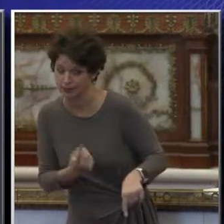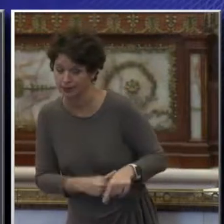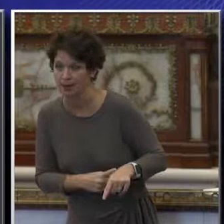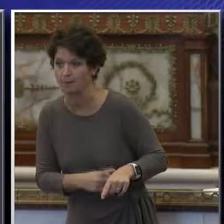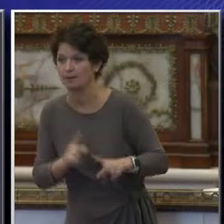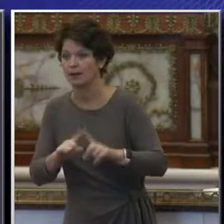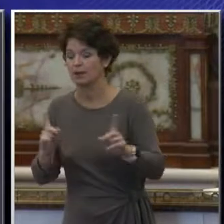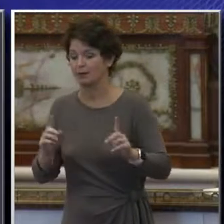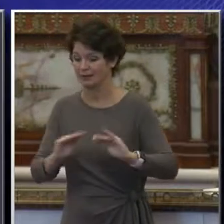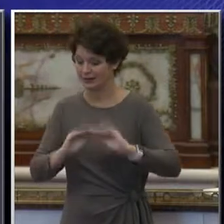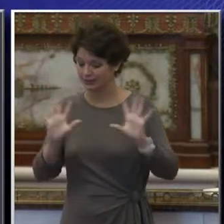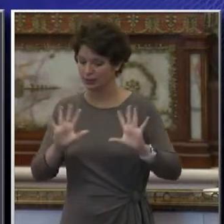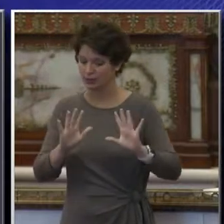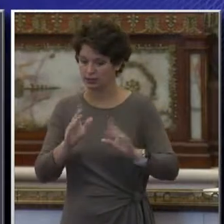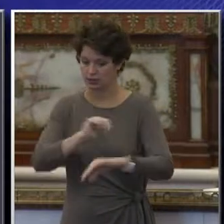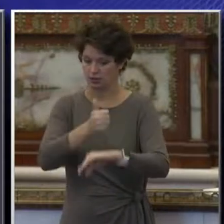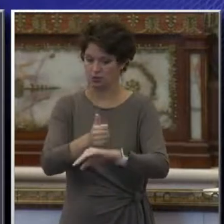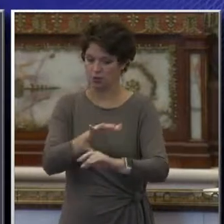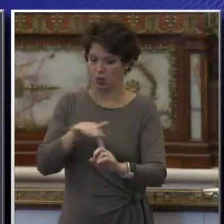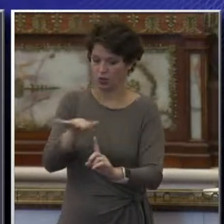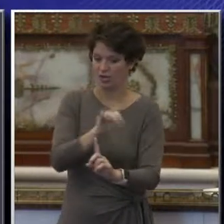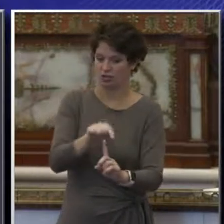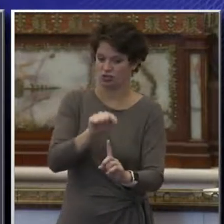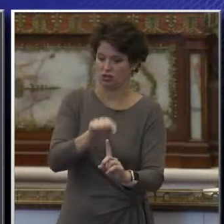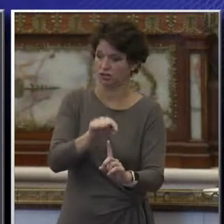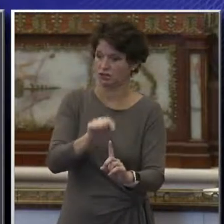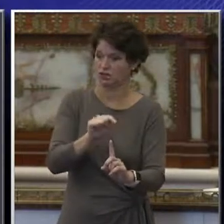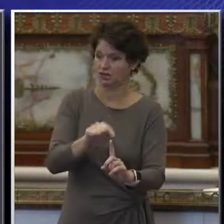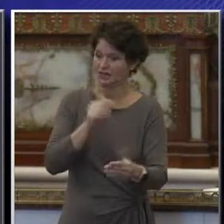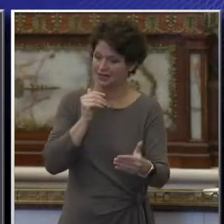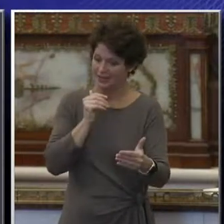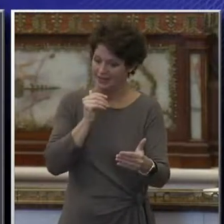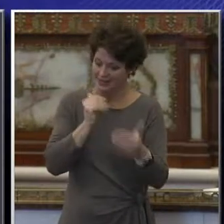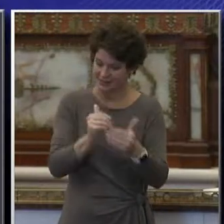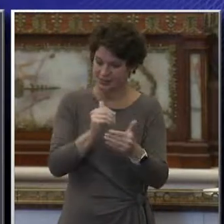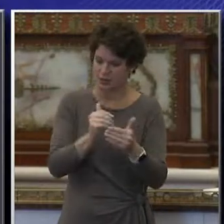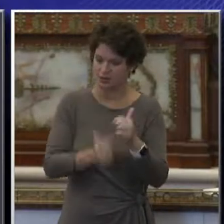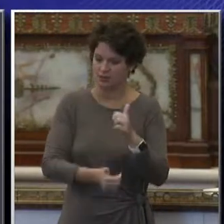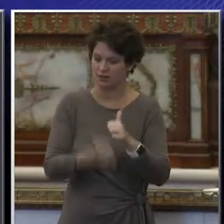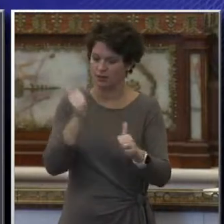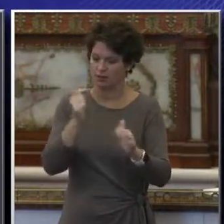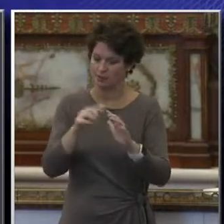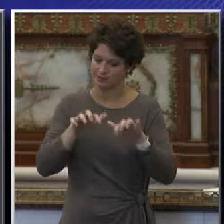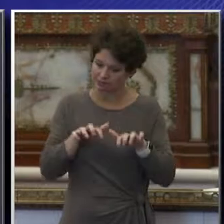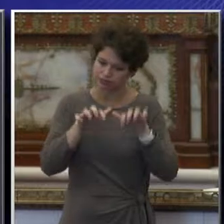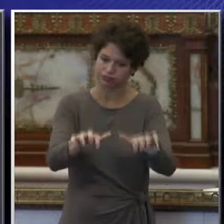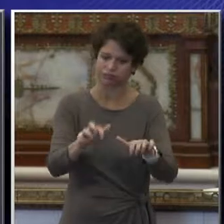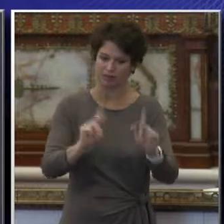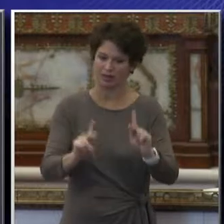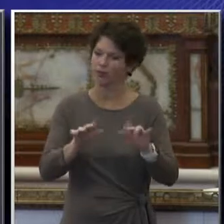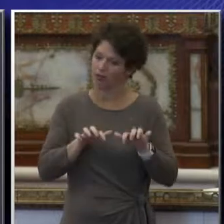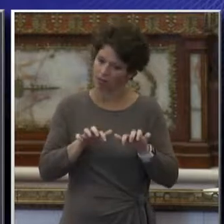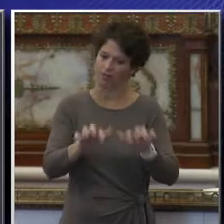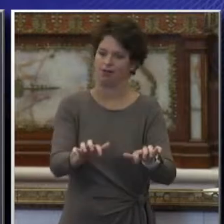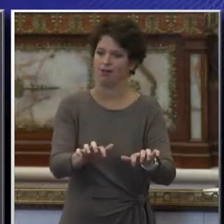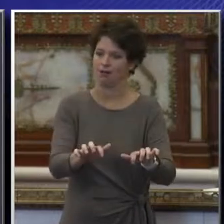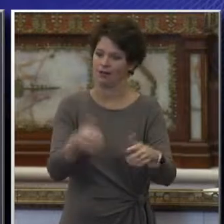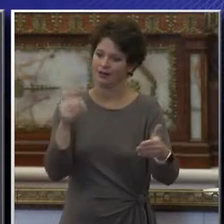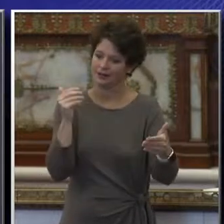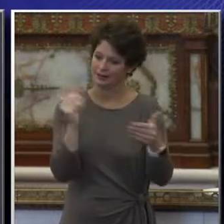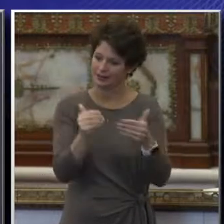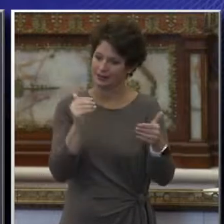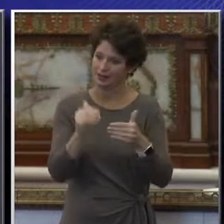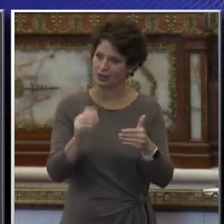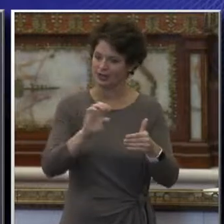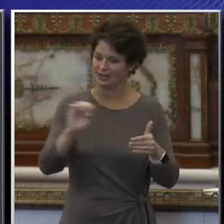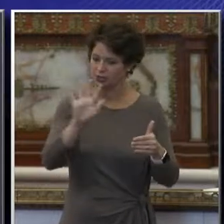clearly the location of this area is near now one of the most densely populated areas along the